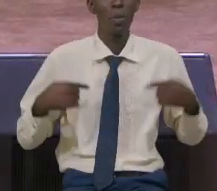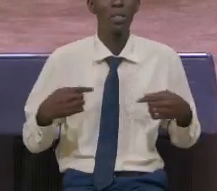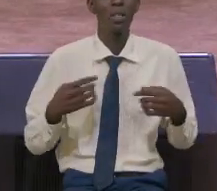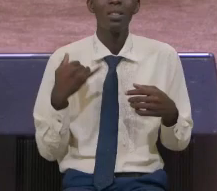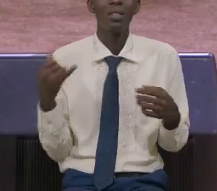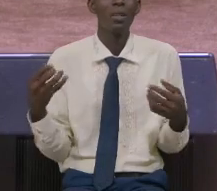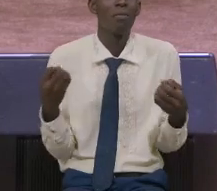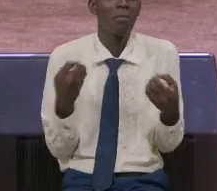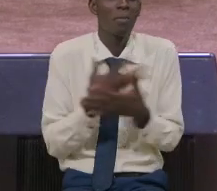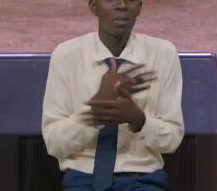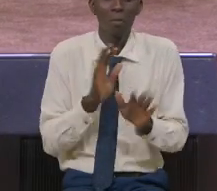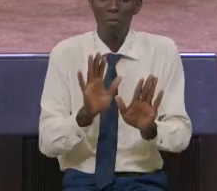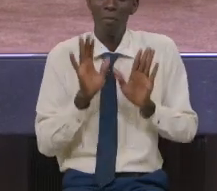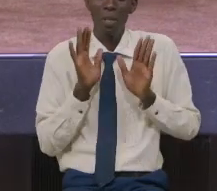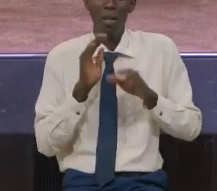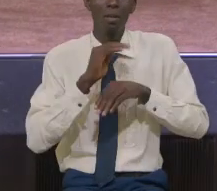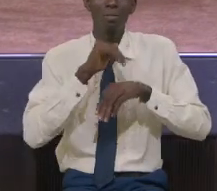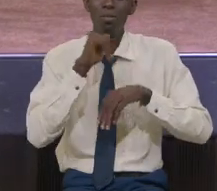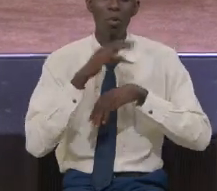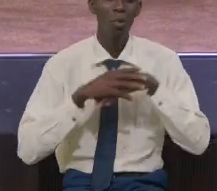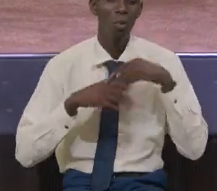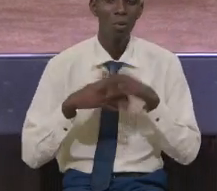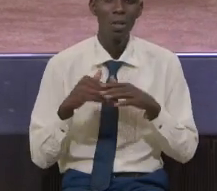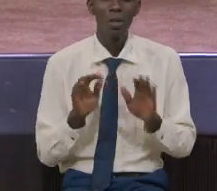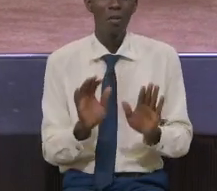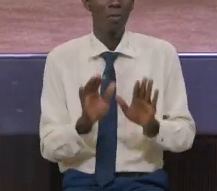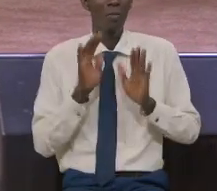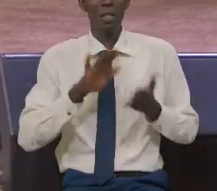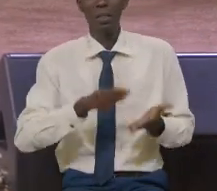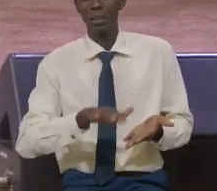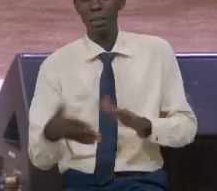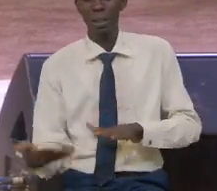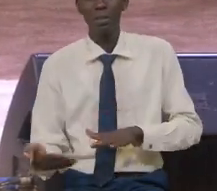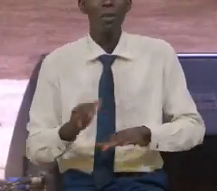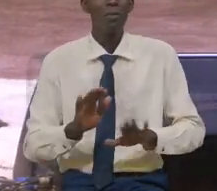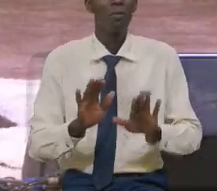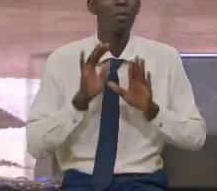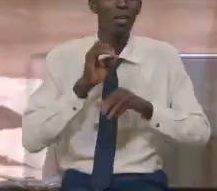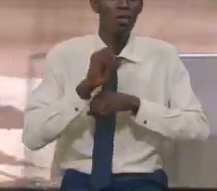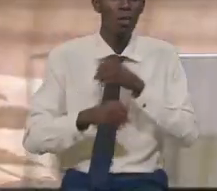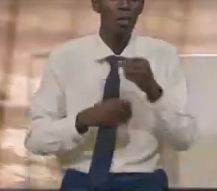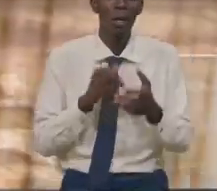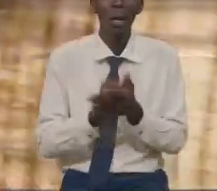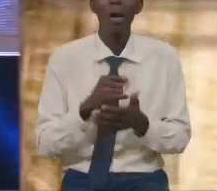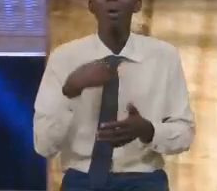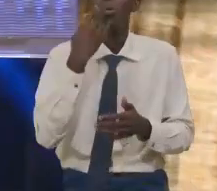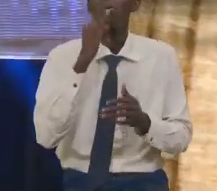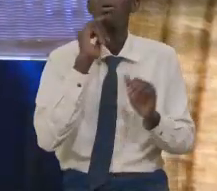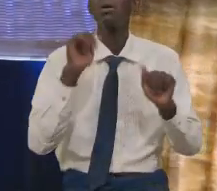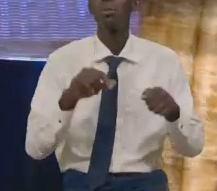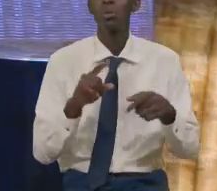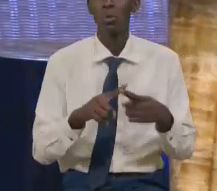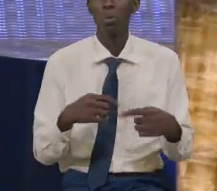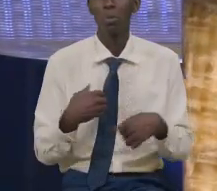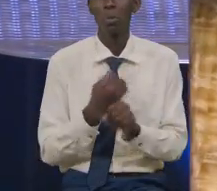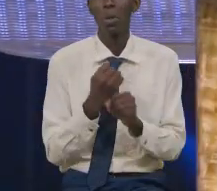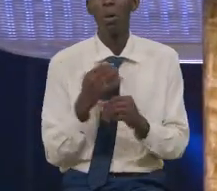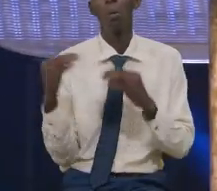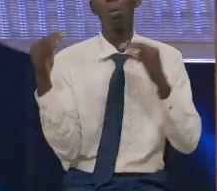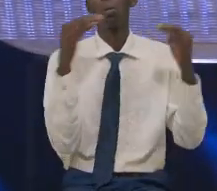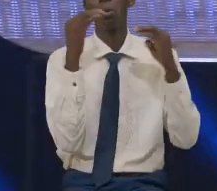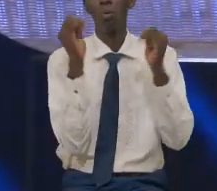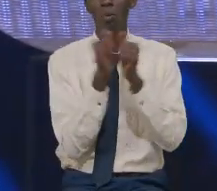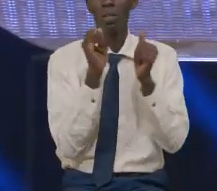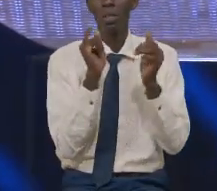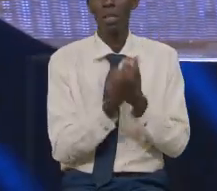discomfort. They fear death. They fear suffering. And they say, who is able to make war with him? Because of